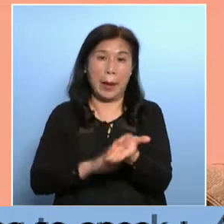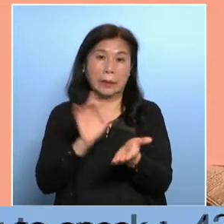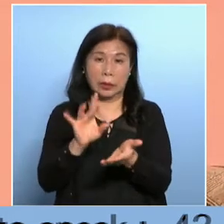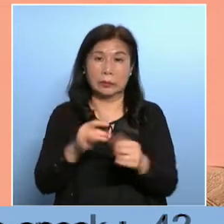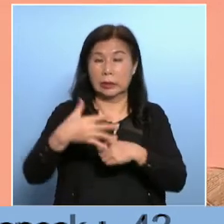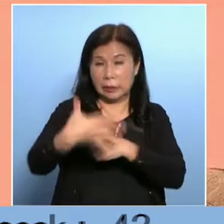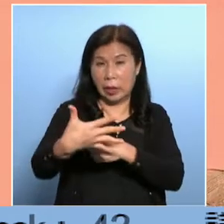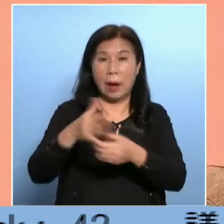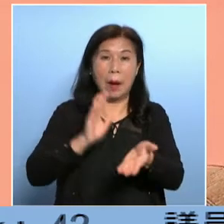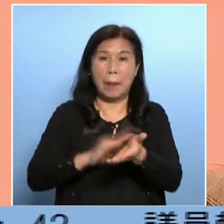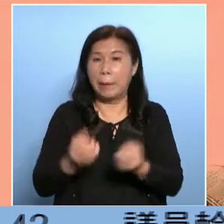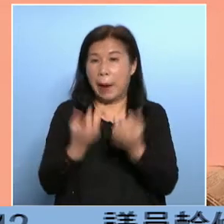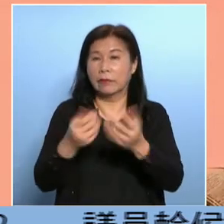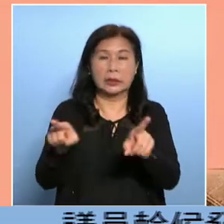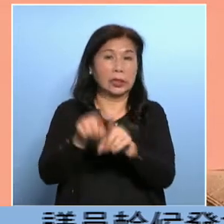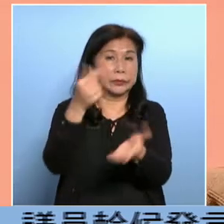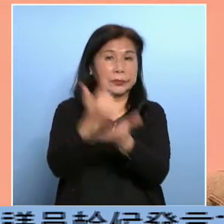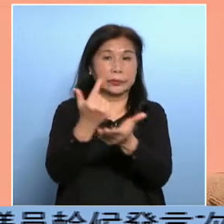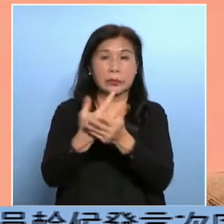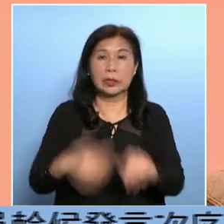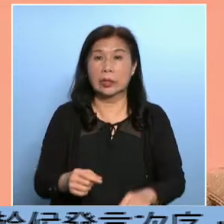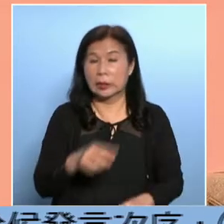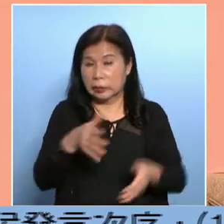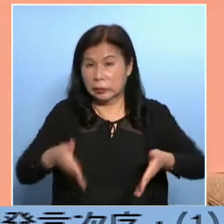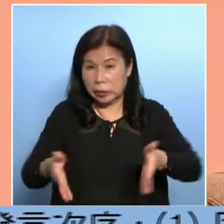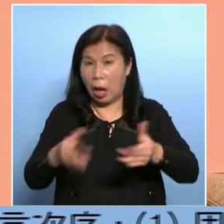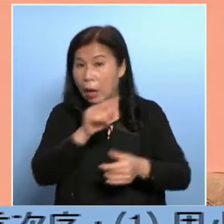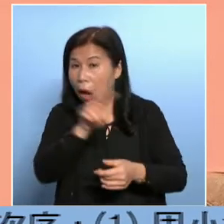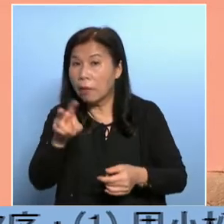virus. This fifth wave is quite critical.